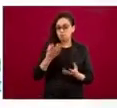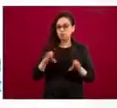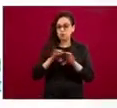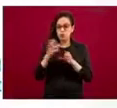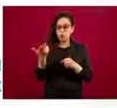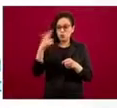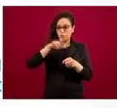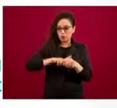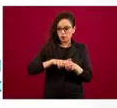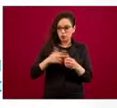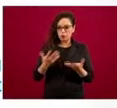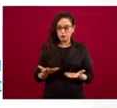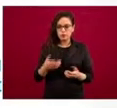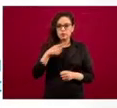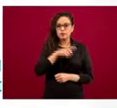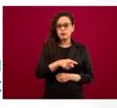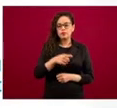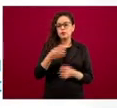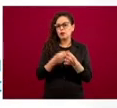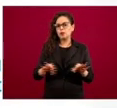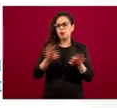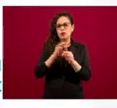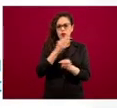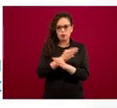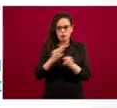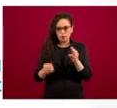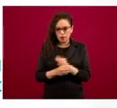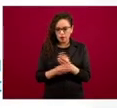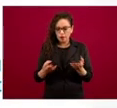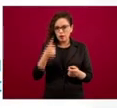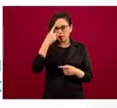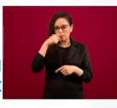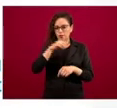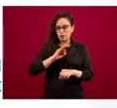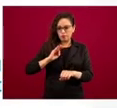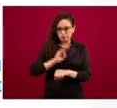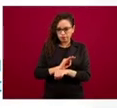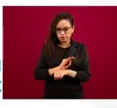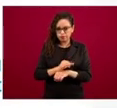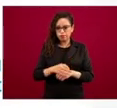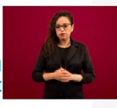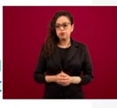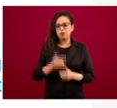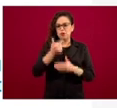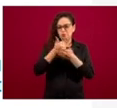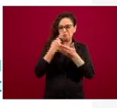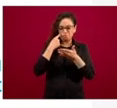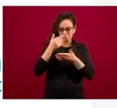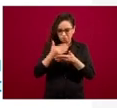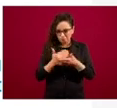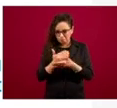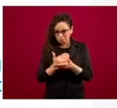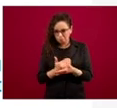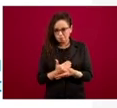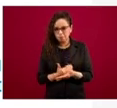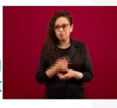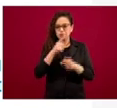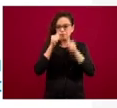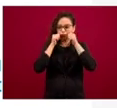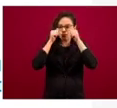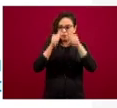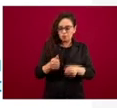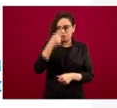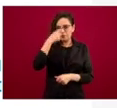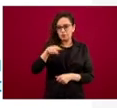So the plan goes like this. First, we have the respiratory triage stage, also hospital